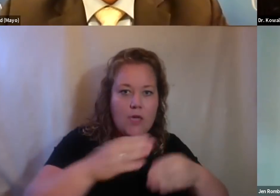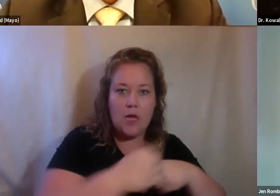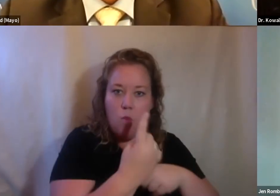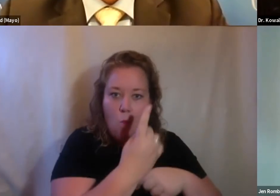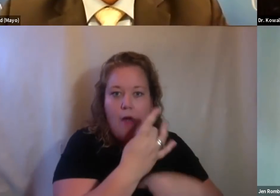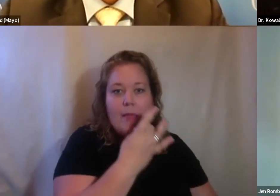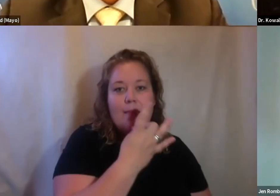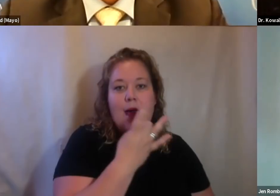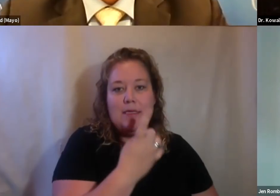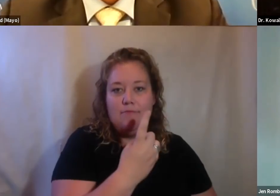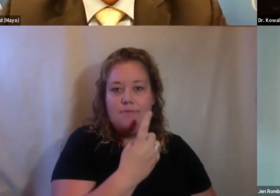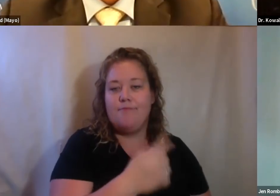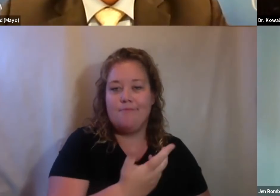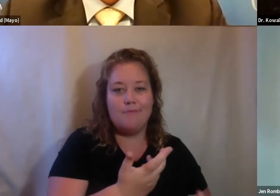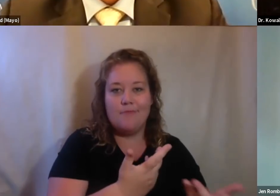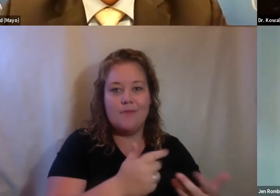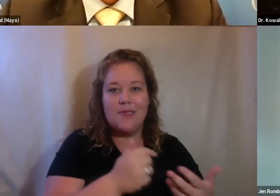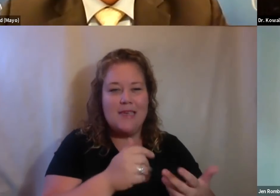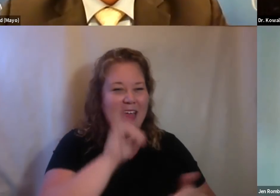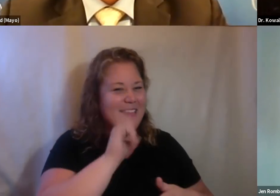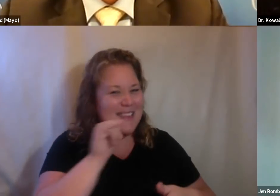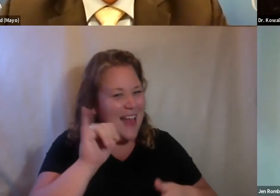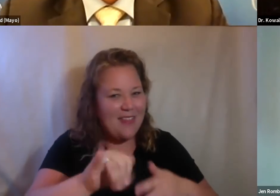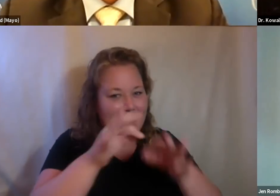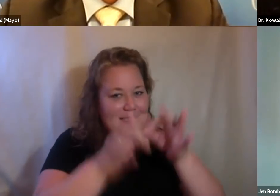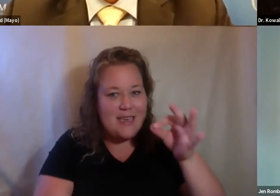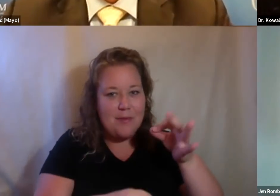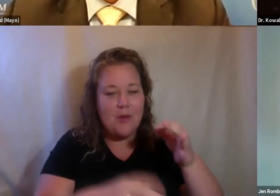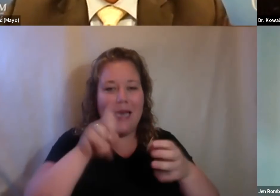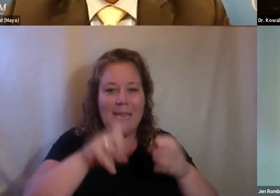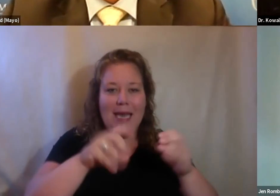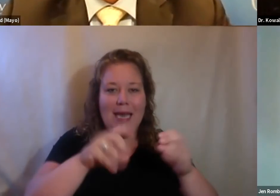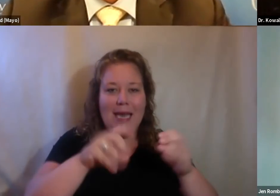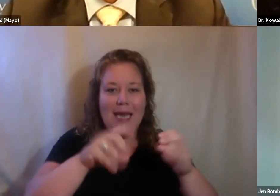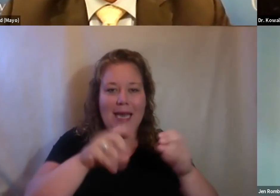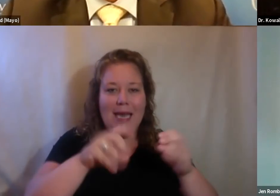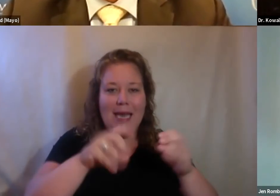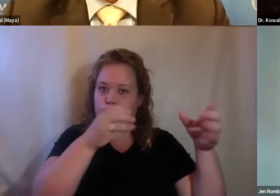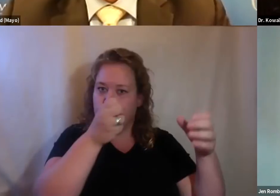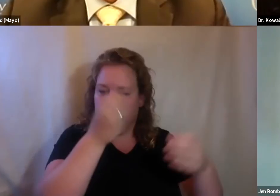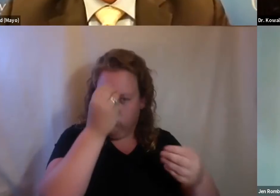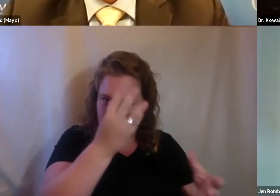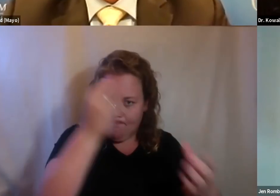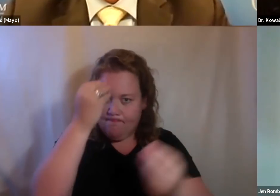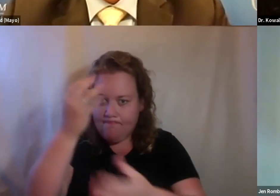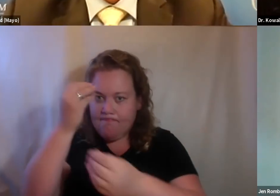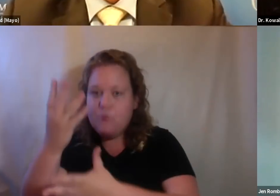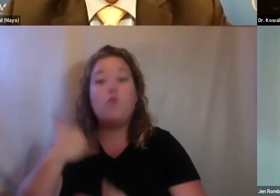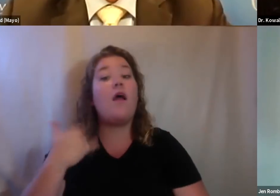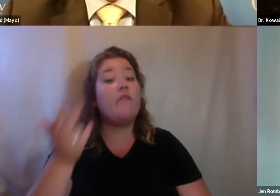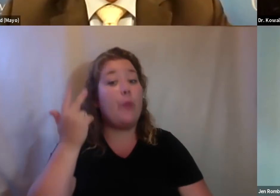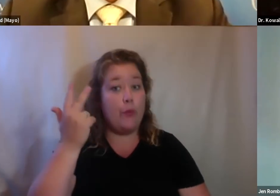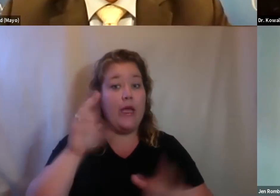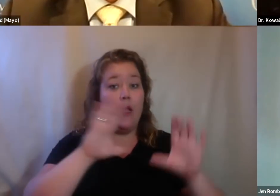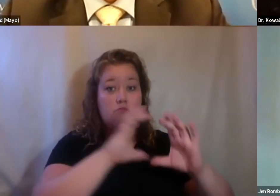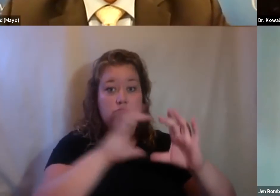that it just isn't quite that simple. So those 3 primary indicators or metrics will have a